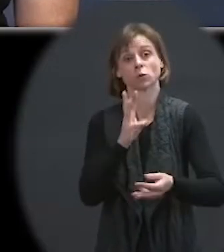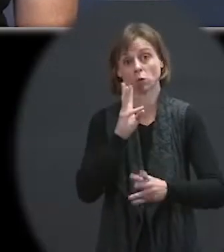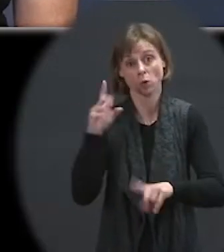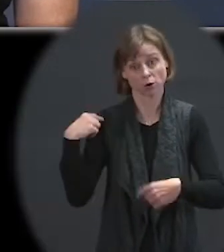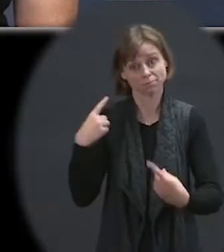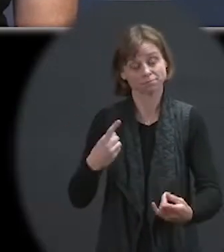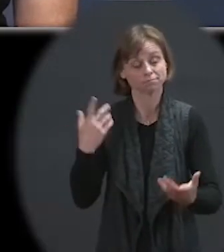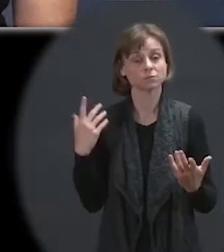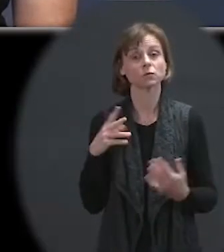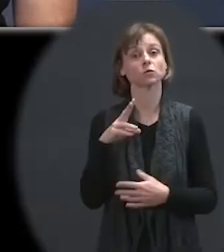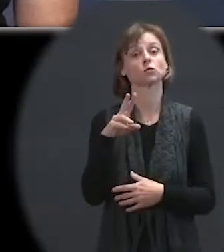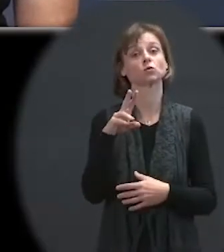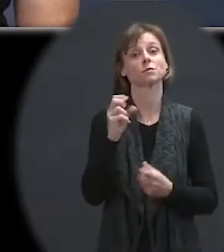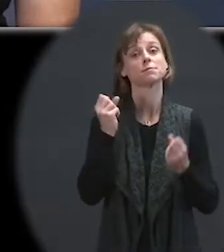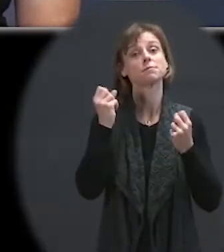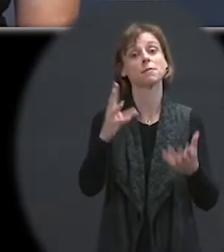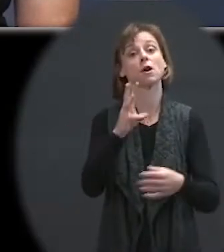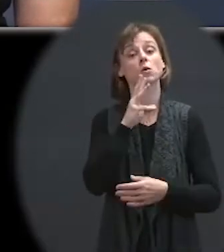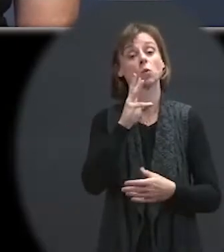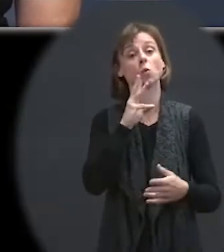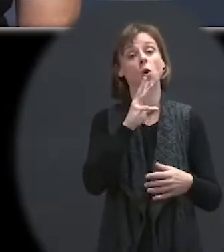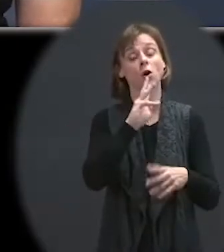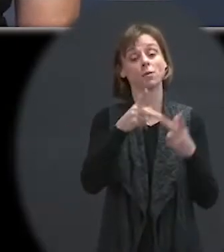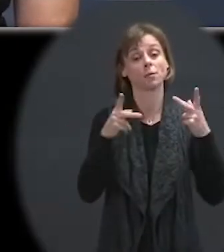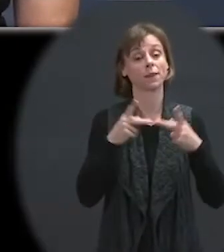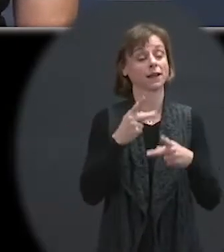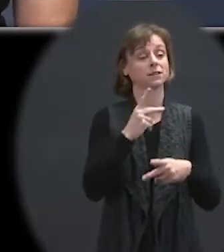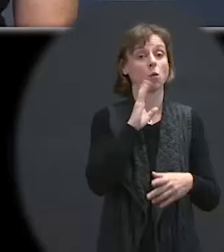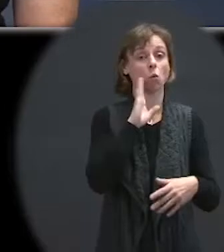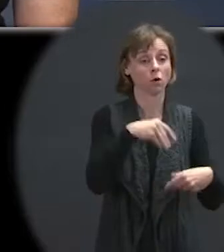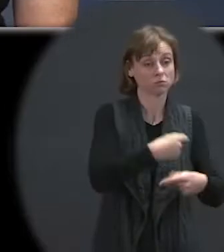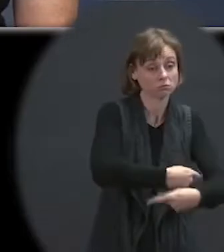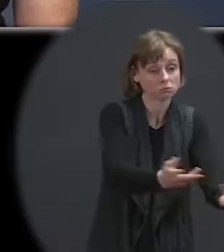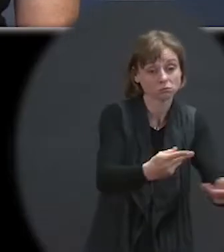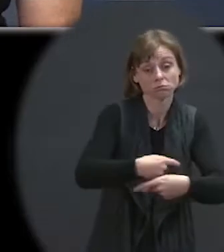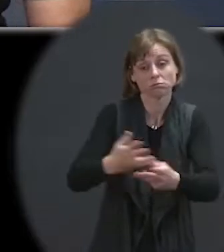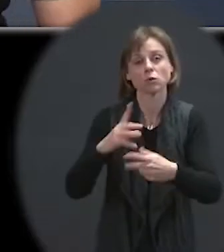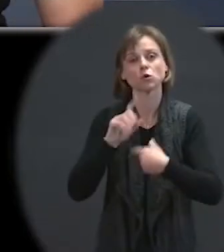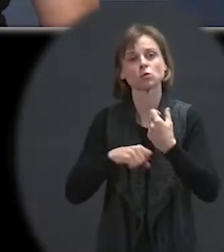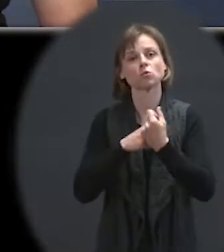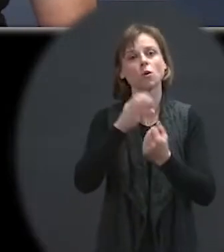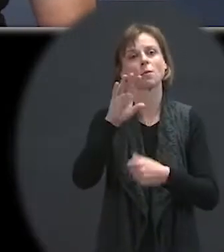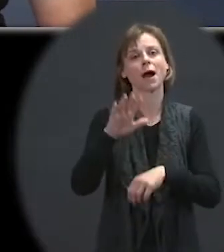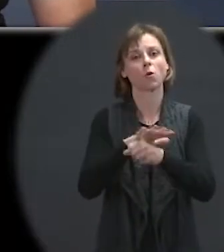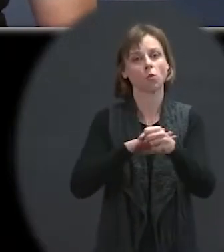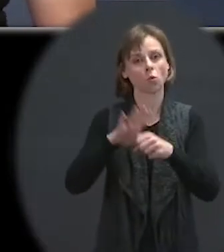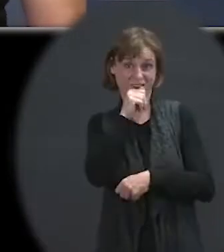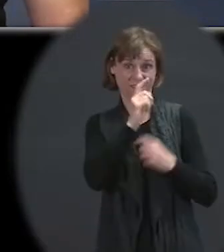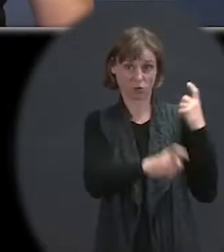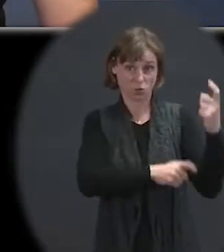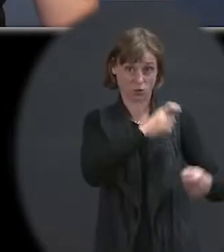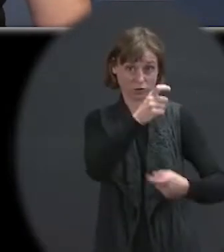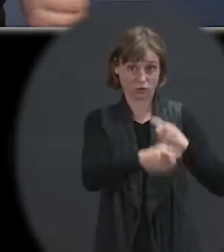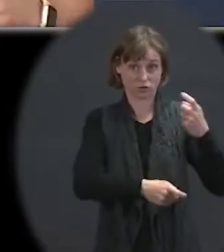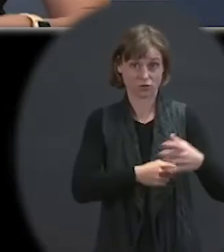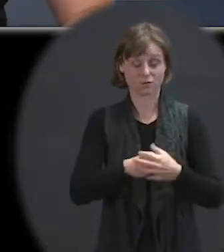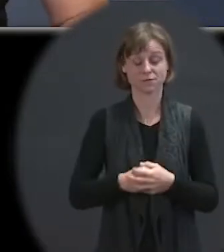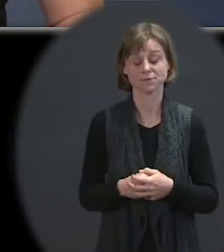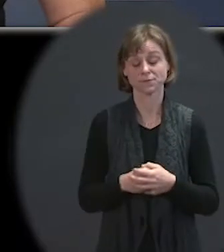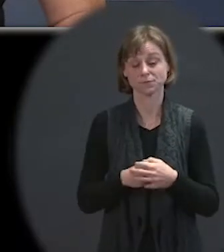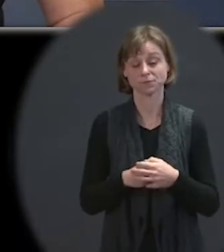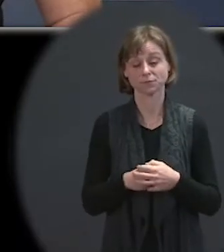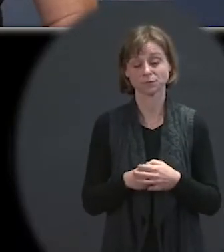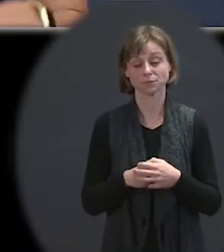locally managed water distribution sites supported by local, federal, private sector, and donated resources. Finally,